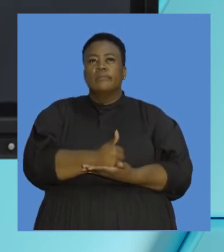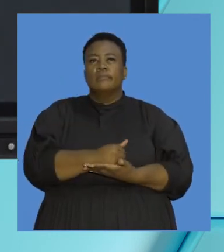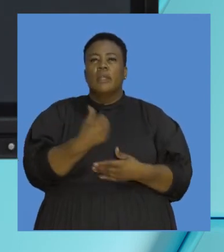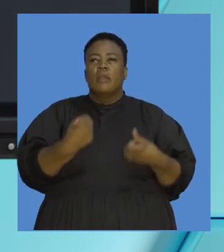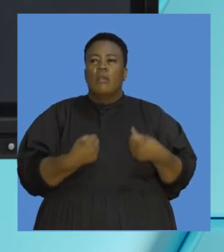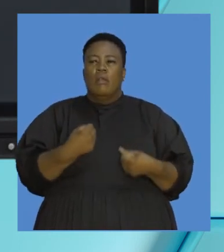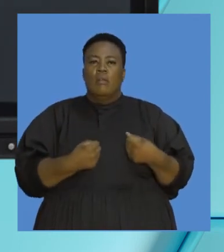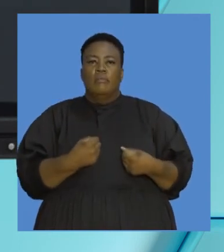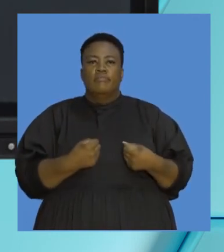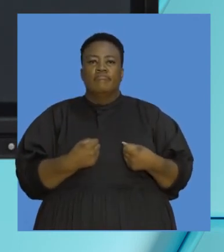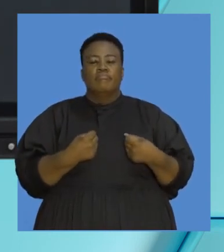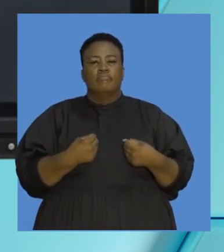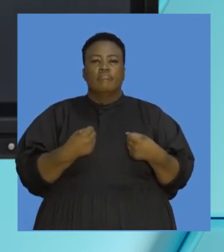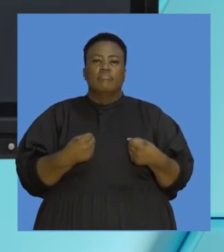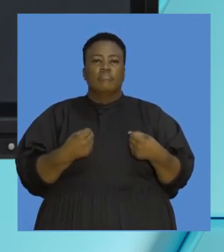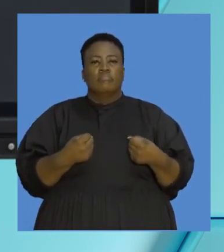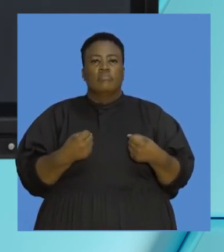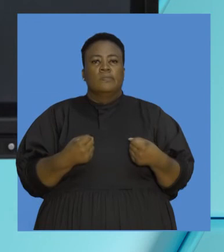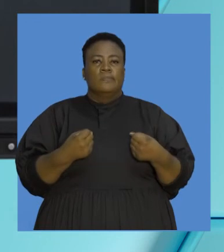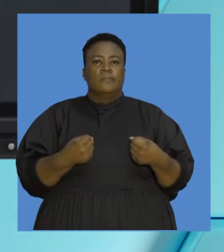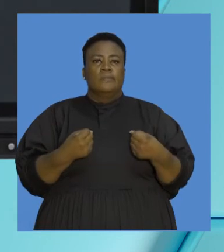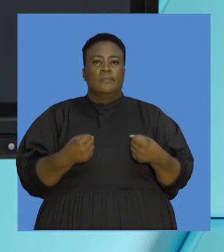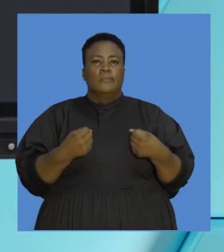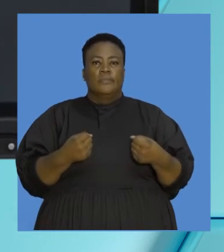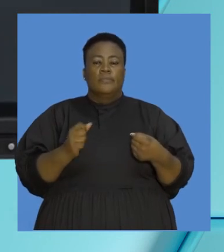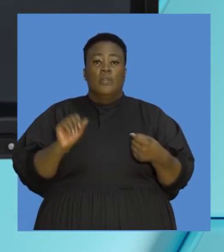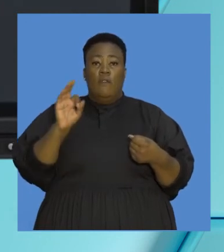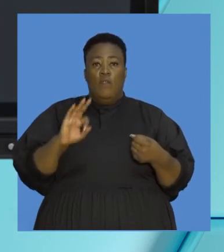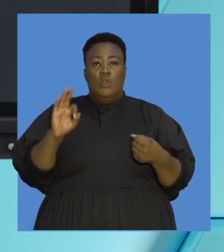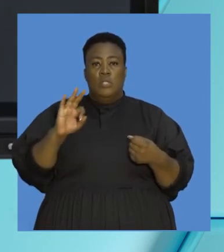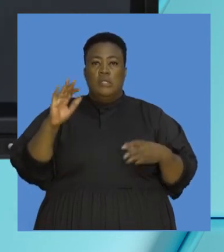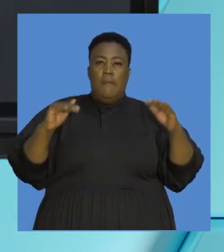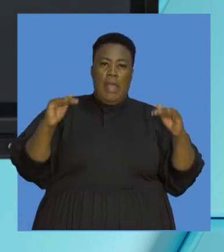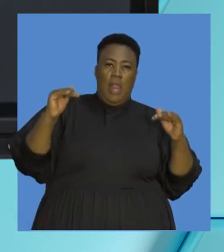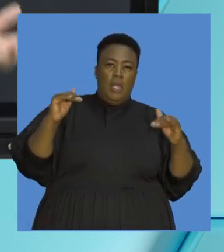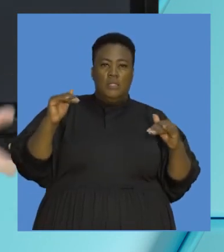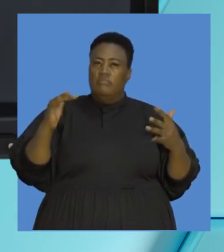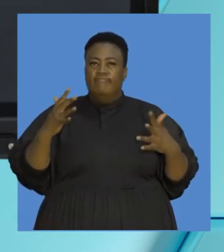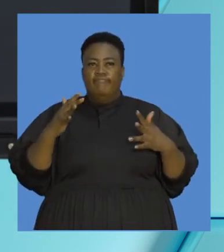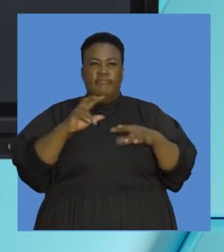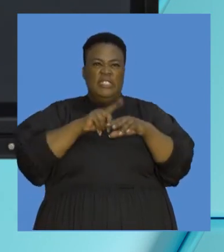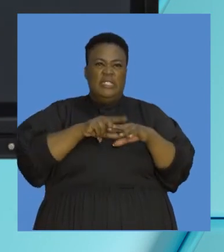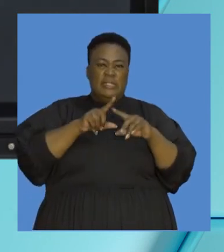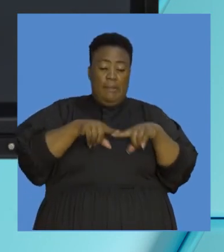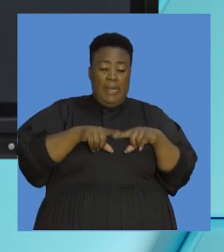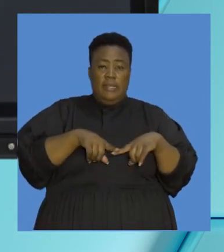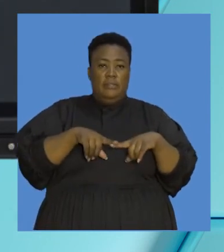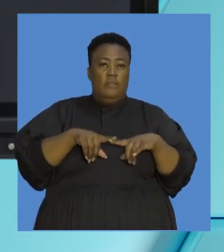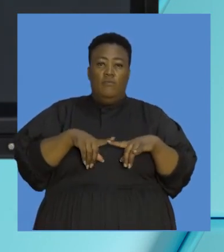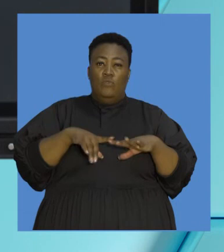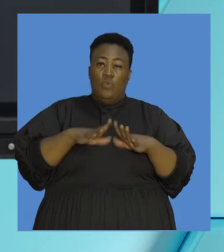car, you're traveling in a certain motion. The forces may or may not be balanced. It depends on